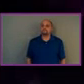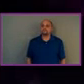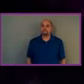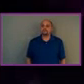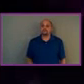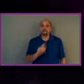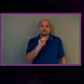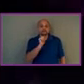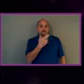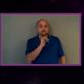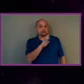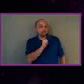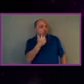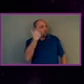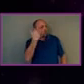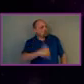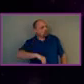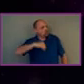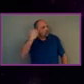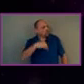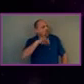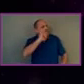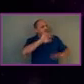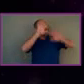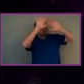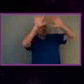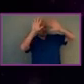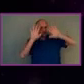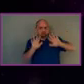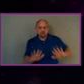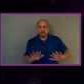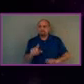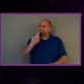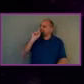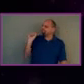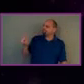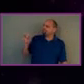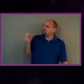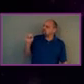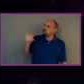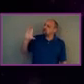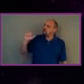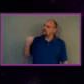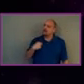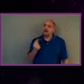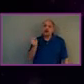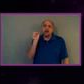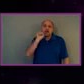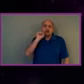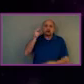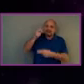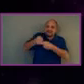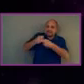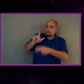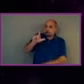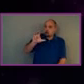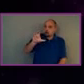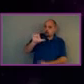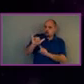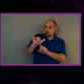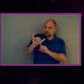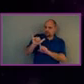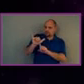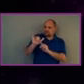Wow, I mean, this is all super incredible. And so, Jessica, I actually heard that the name Lucy has a tie